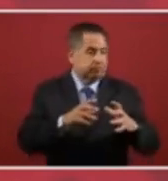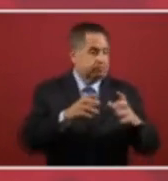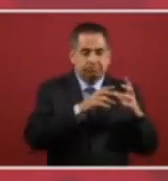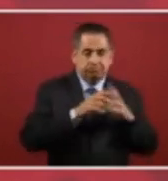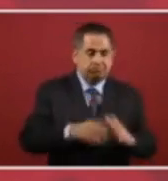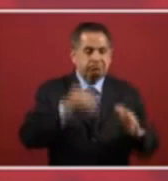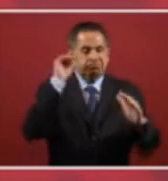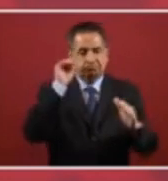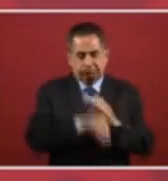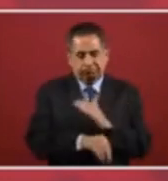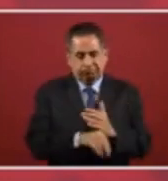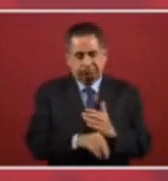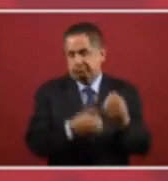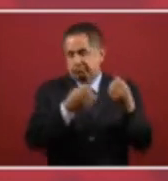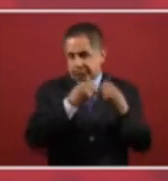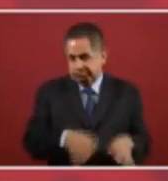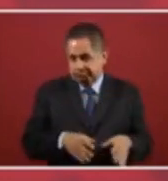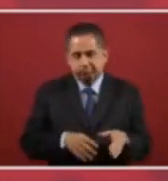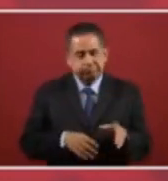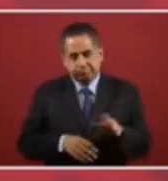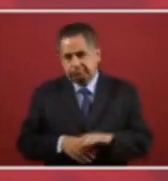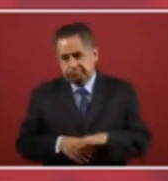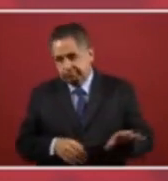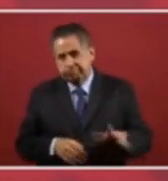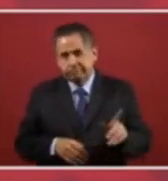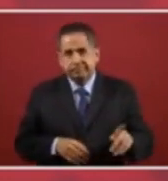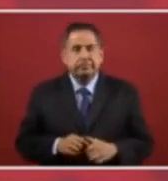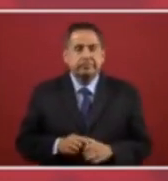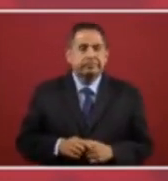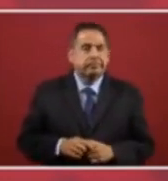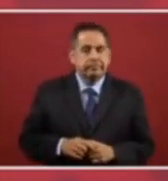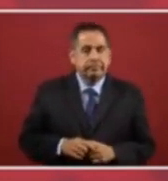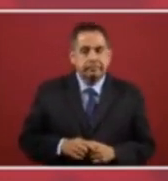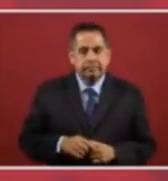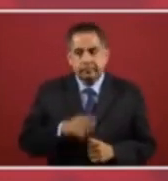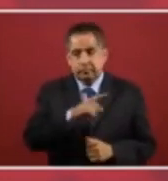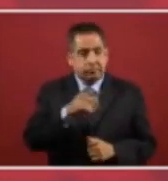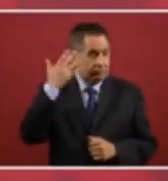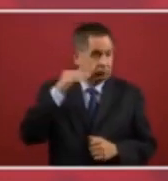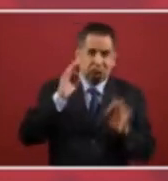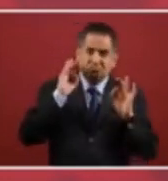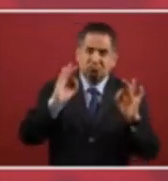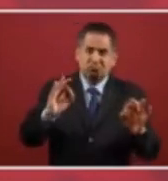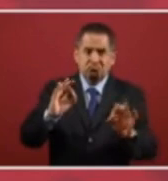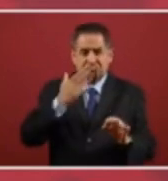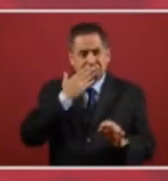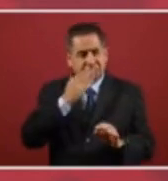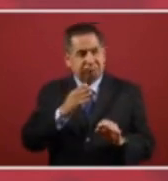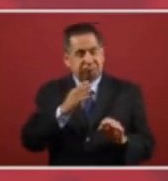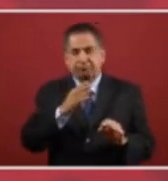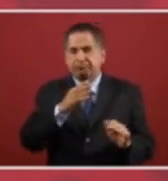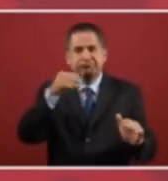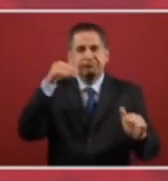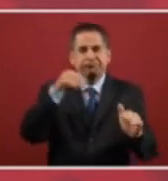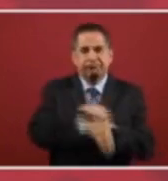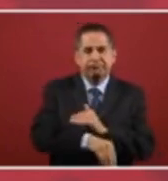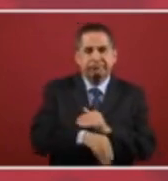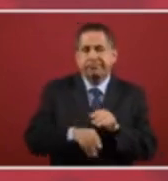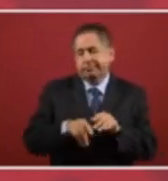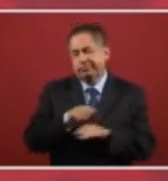And so then he puts it under this big company that was in de la